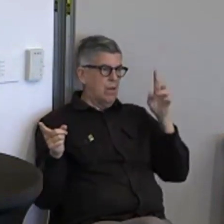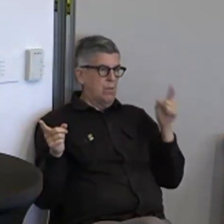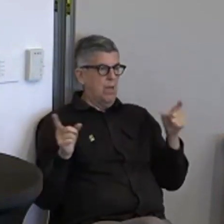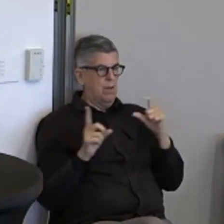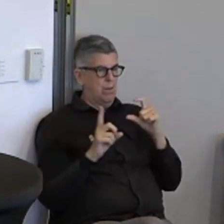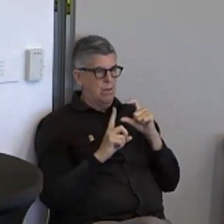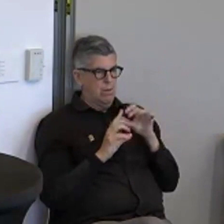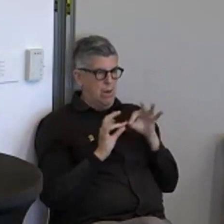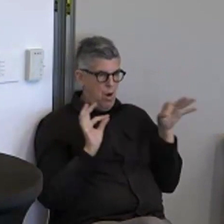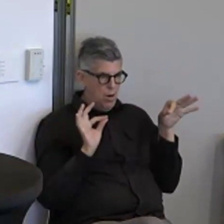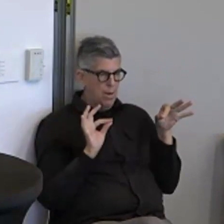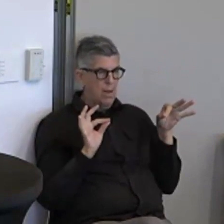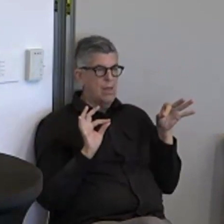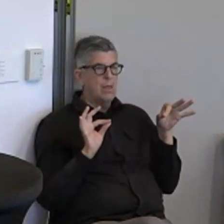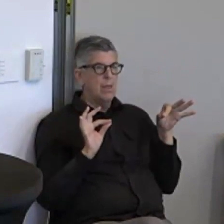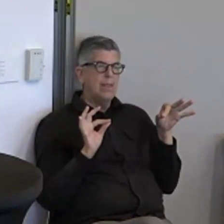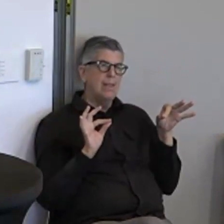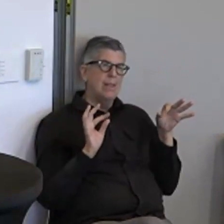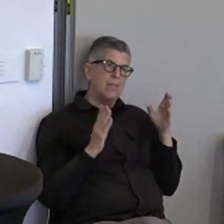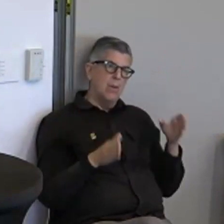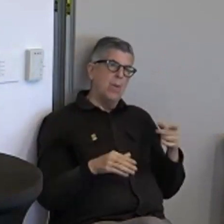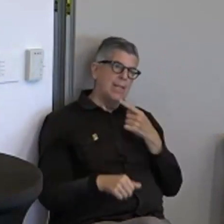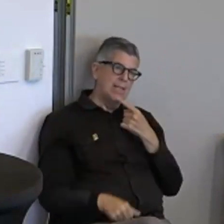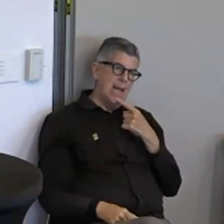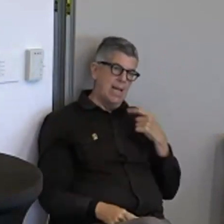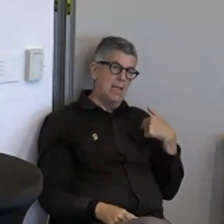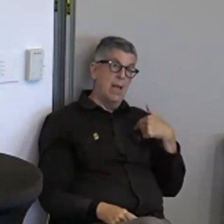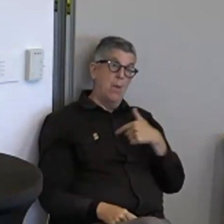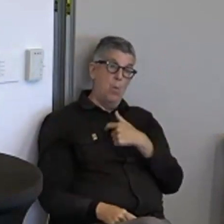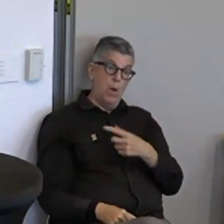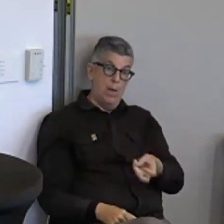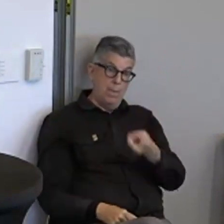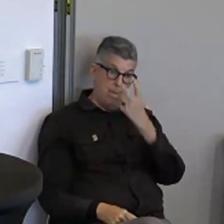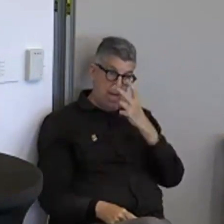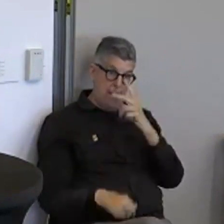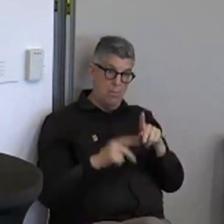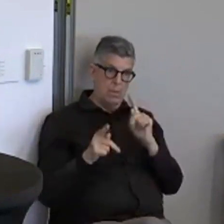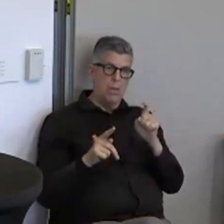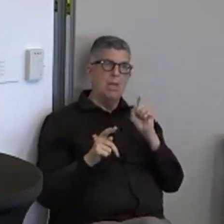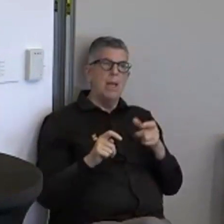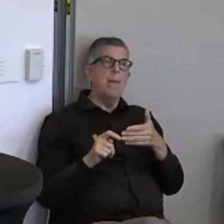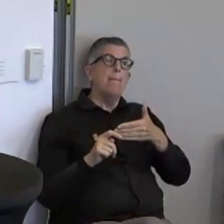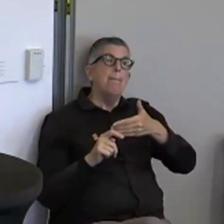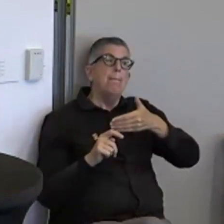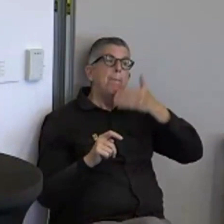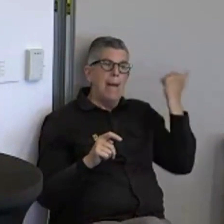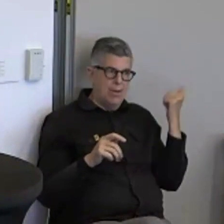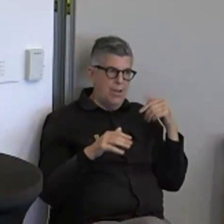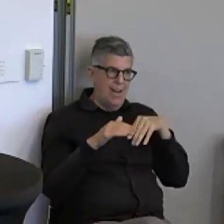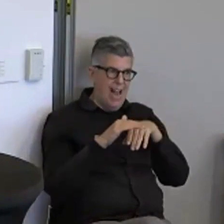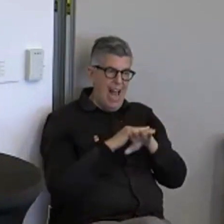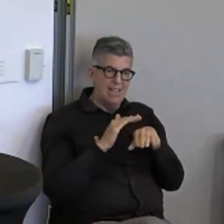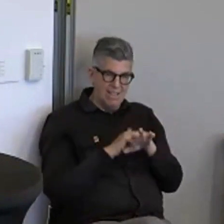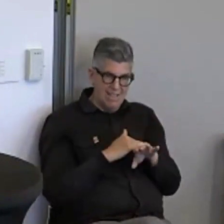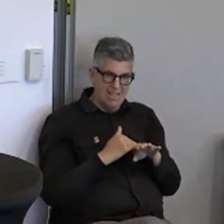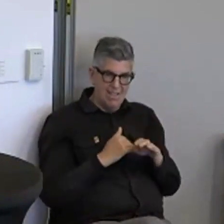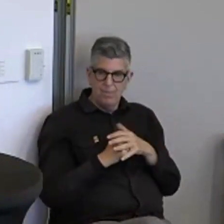think is a way of saying we as blind people need better access. And again,